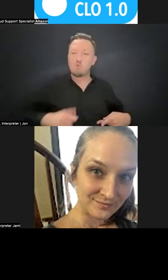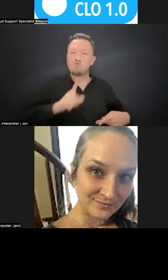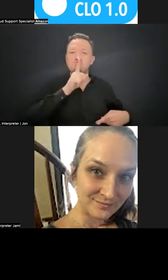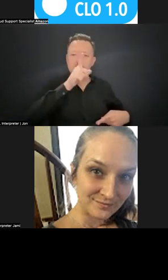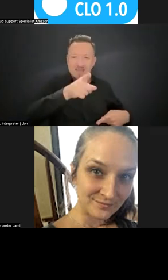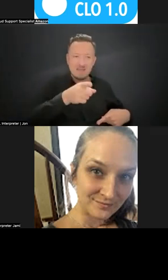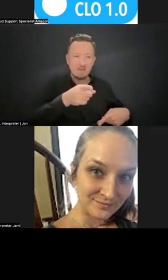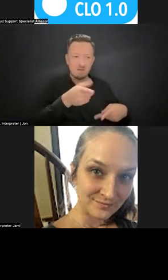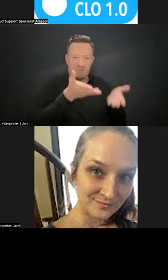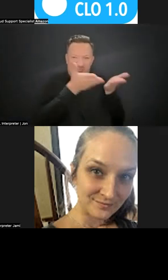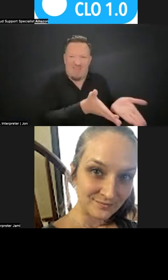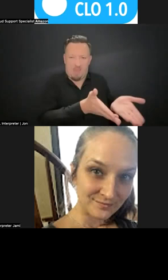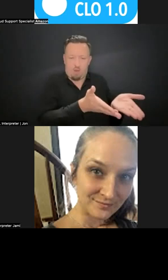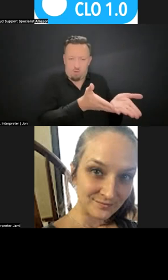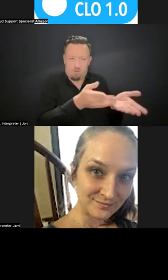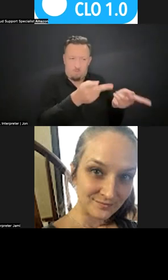location.